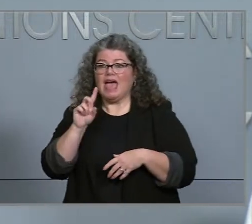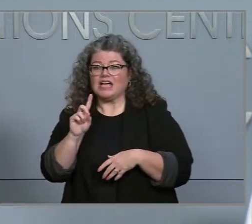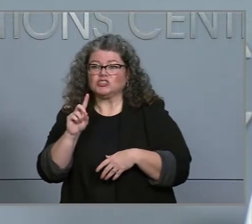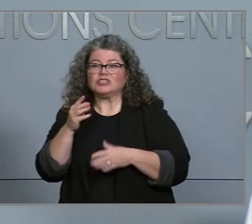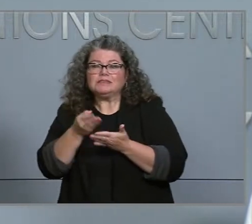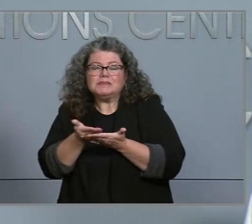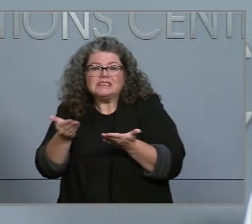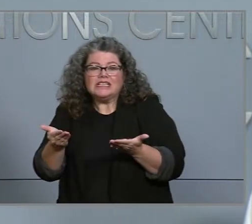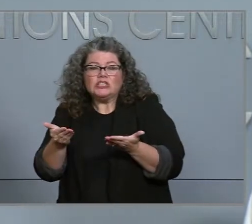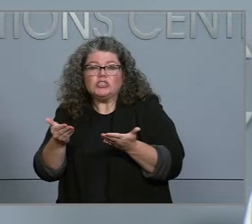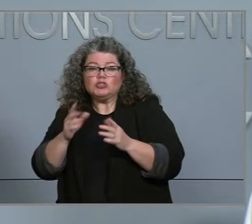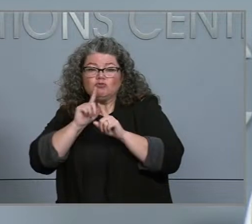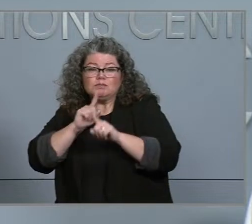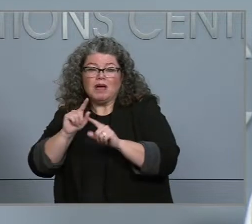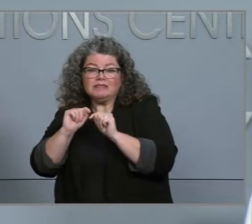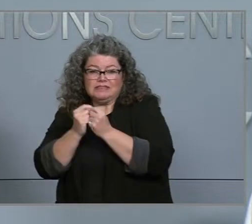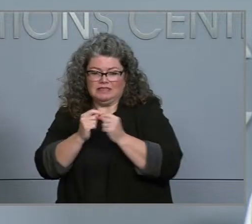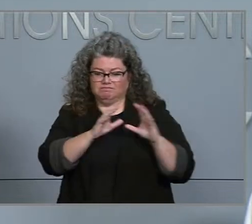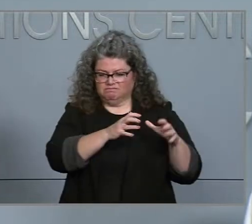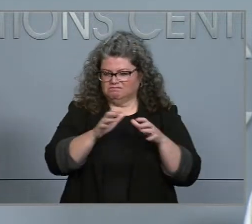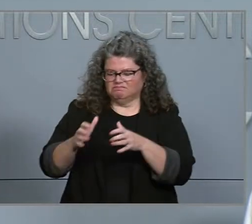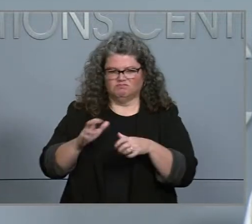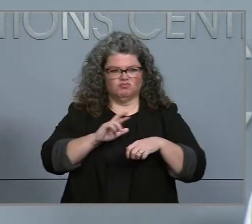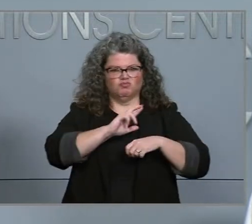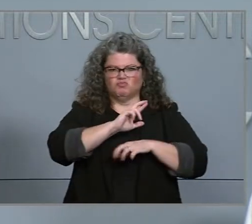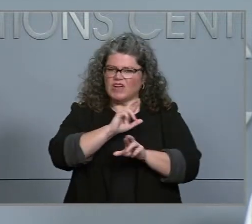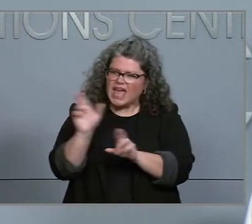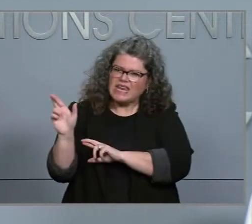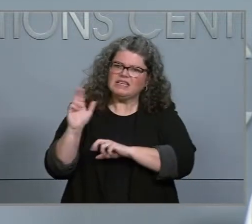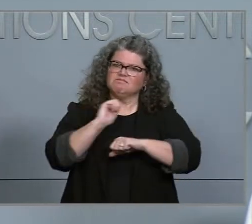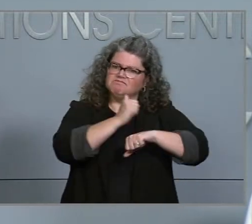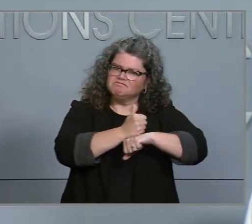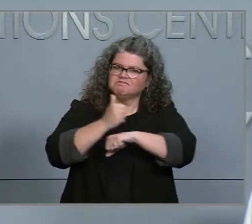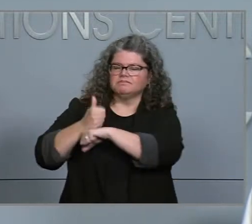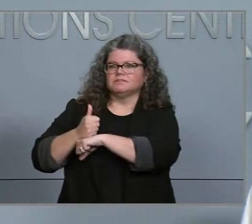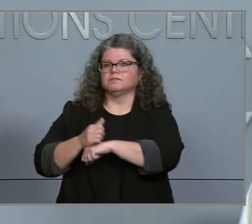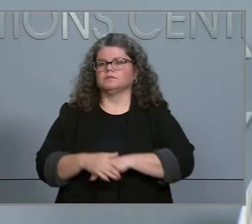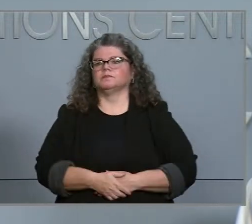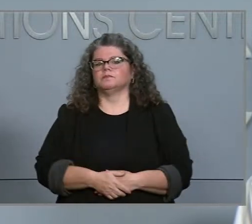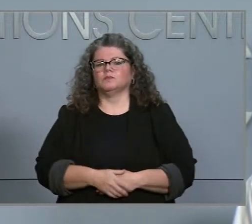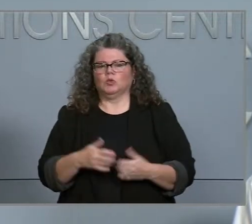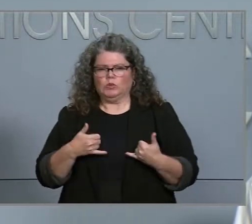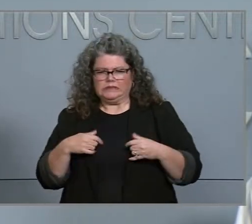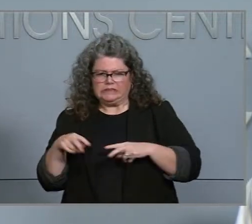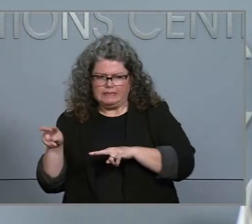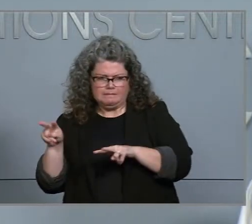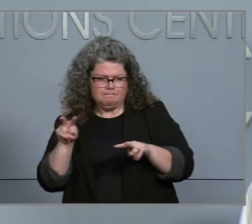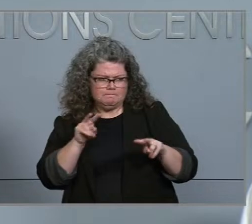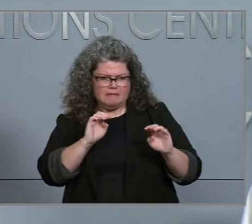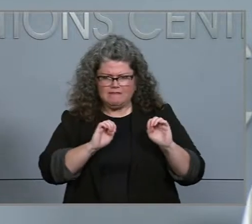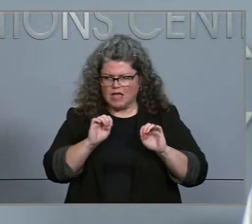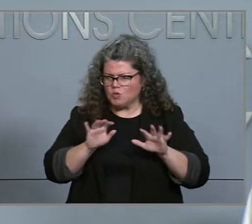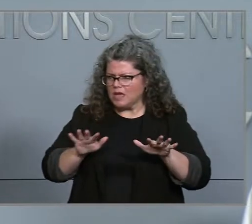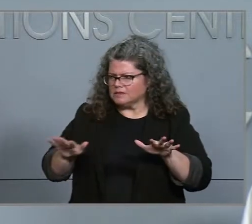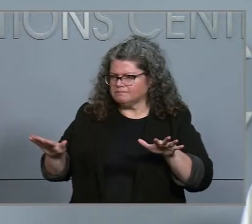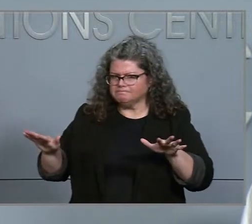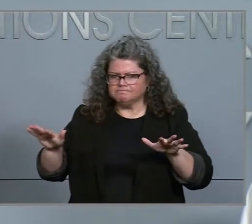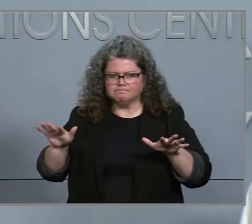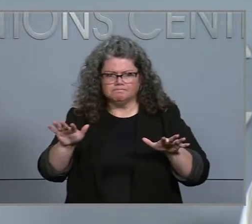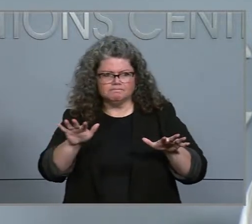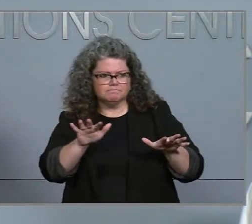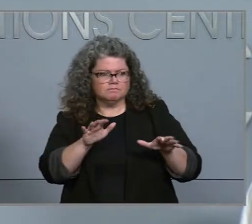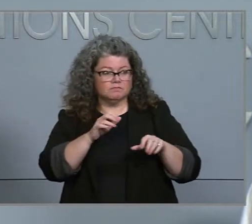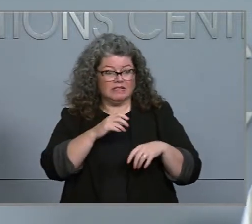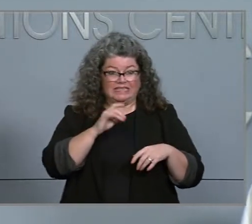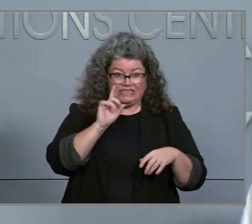response teams stand ready to also respond. We are continuing to evaluate the potential flooding threat and identify additional search